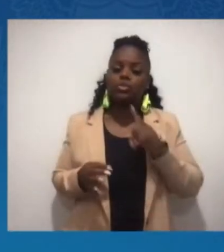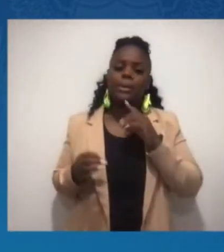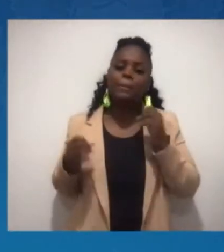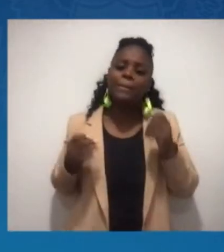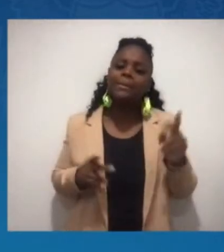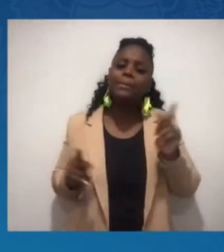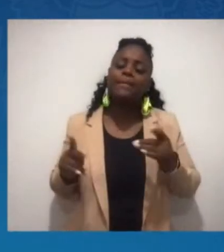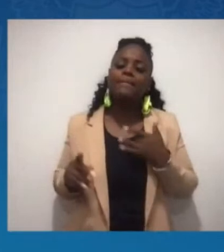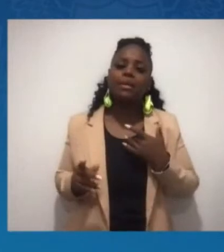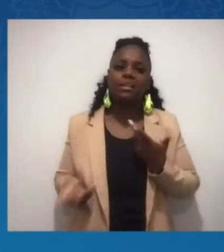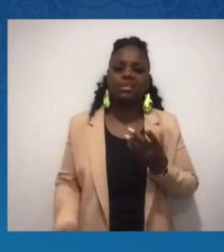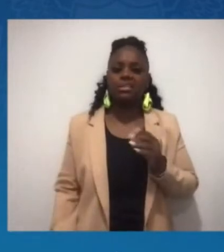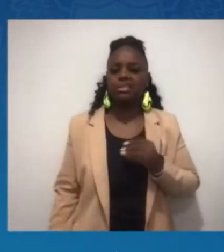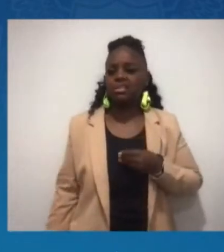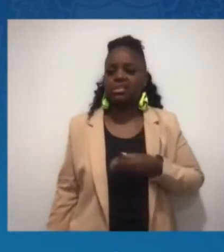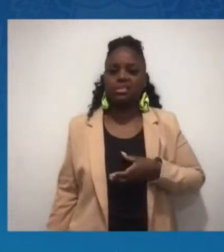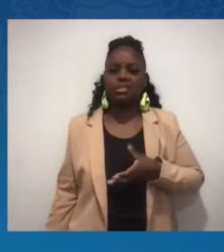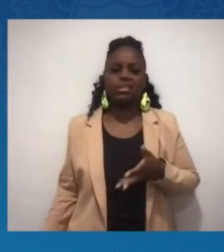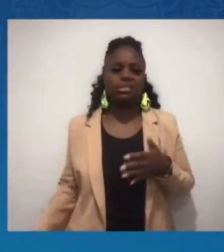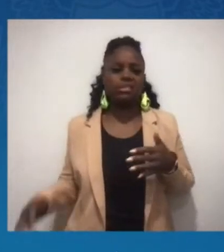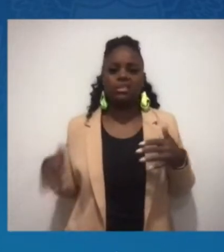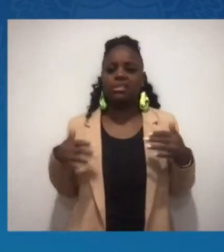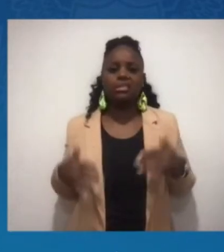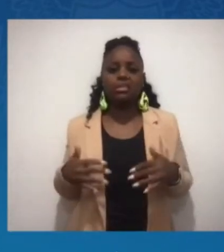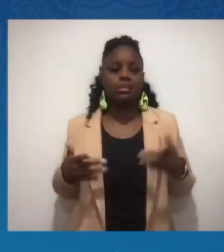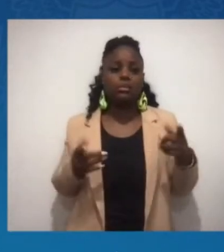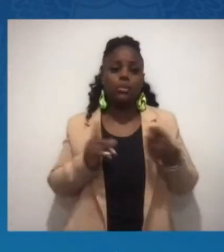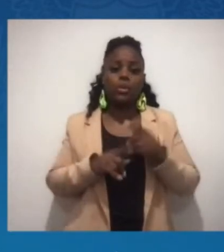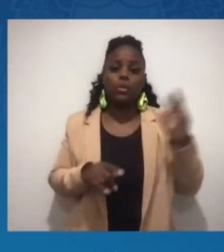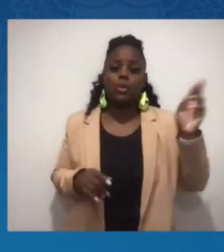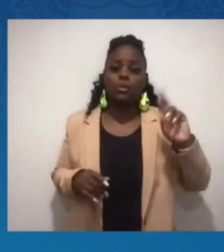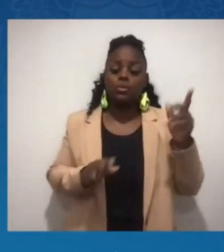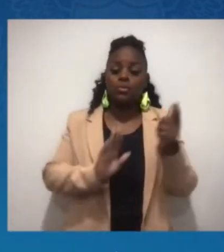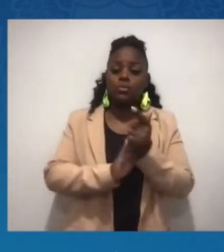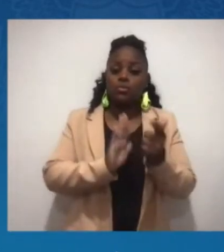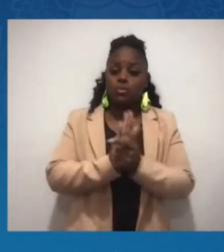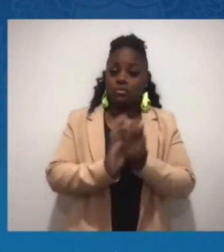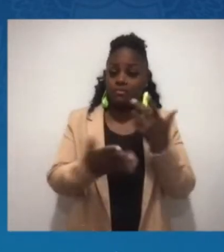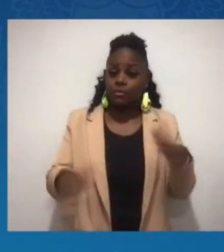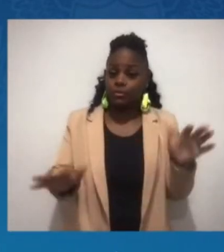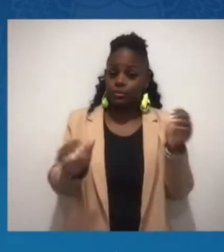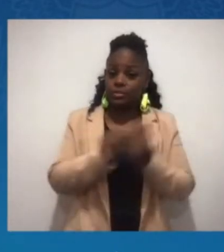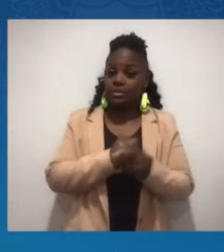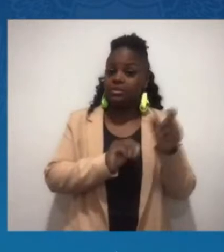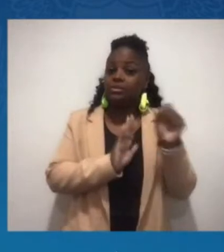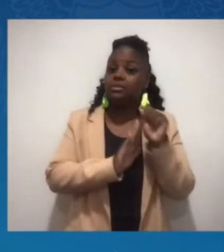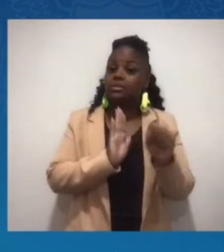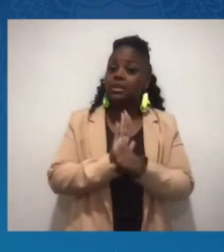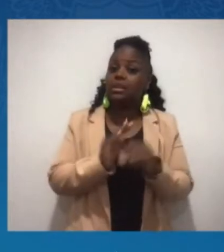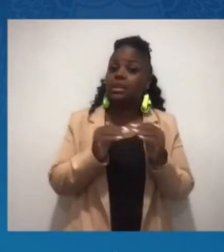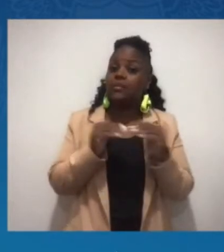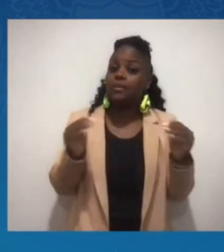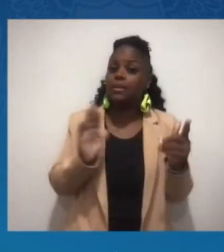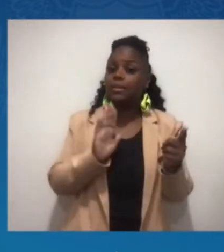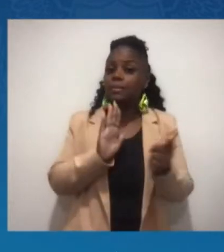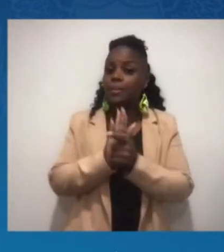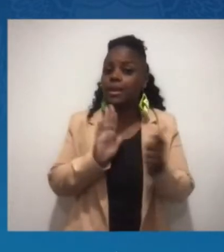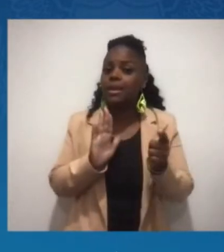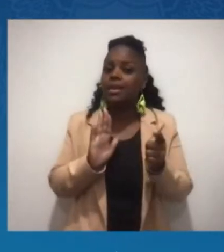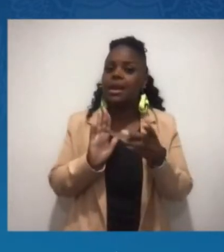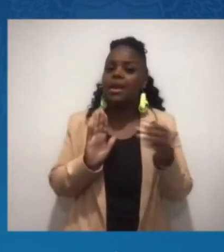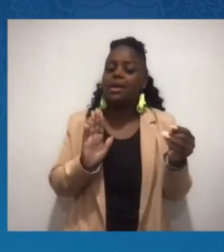Republicans' push for a nationwide ban on abortion and state-level bans and attacks on reproductive healthcare providers, including their ability